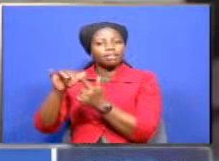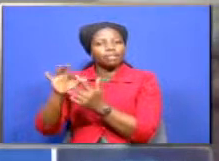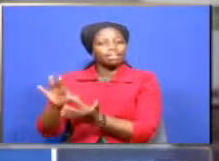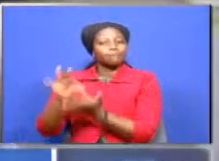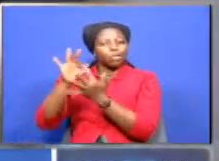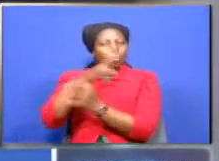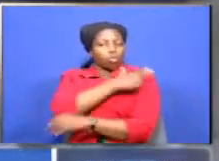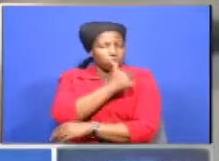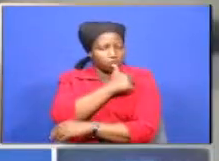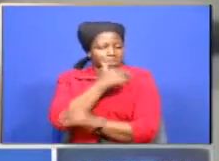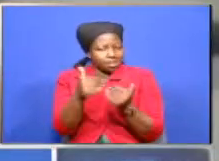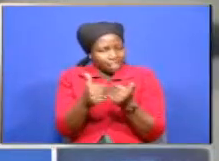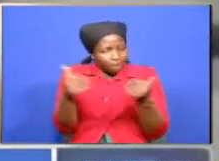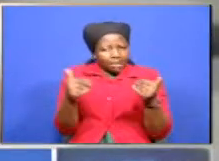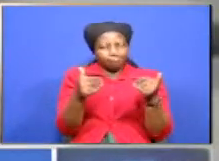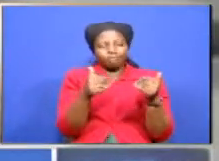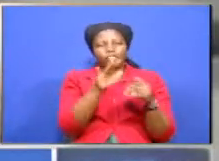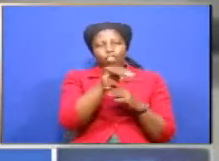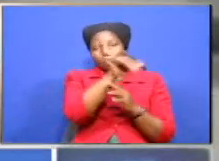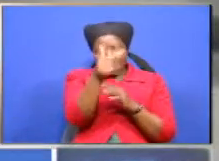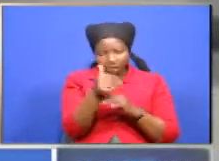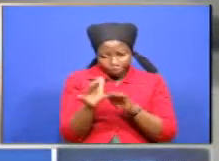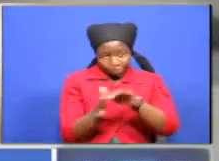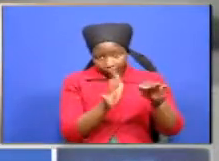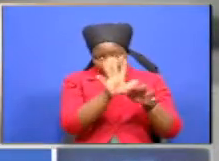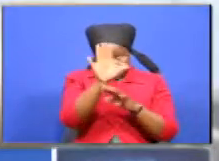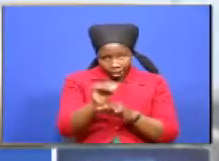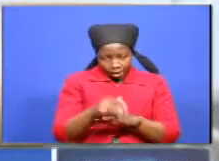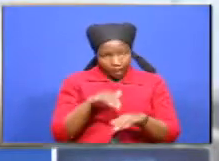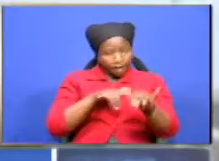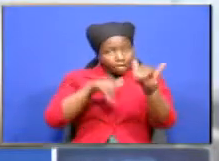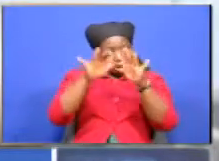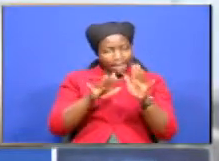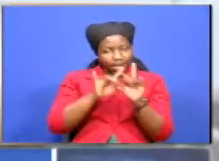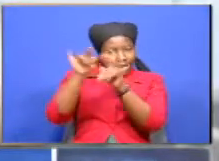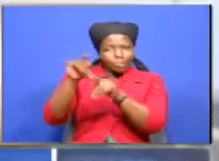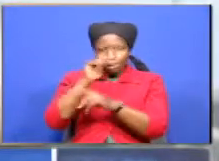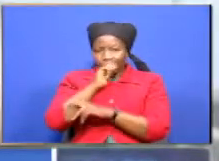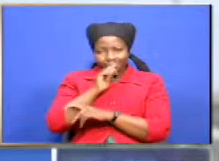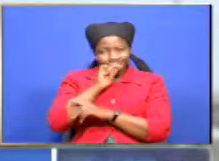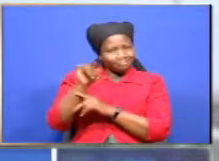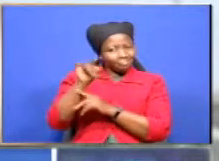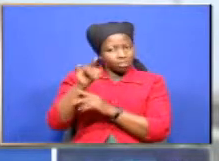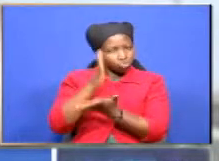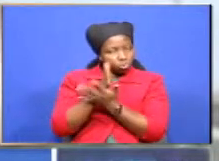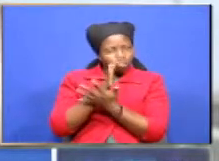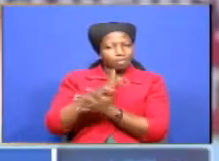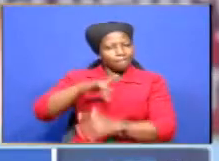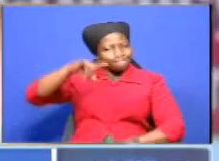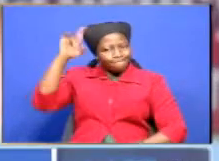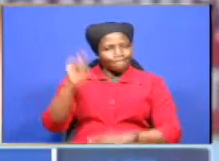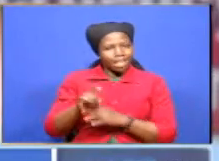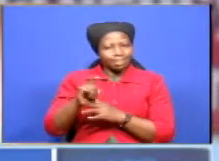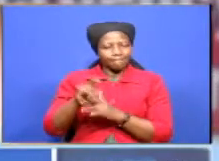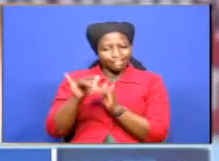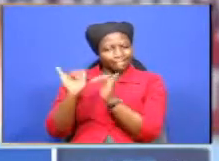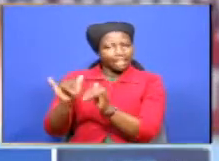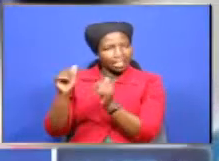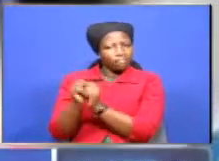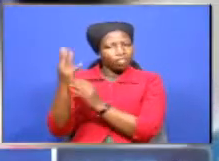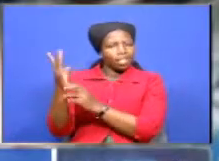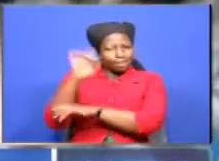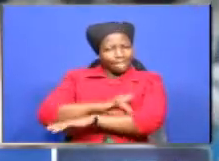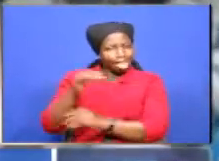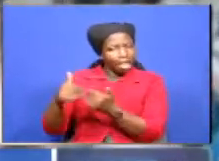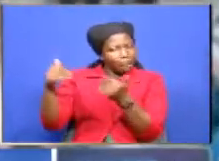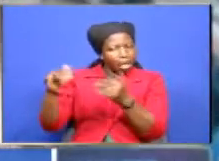them from the others. In Africa, foreigners visiting Tanzania will no longer be subjected to mandatory 14-day quarantine, according